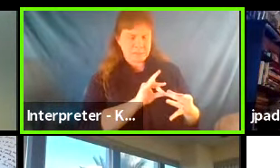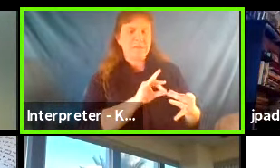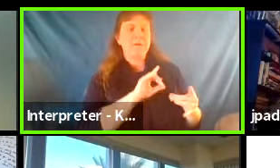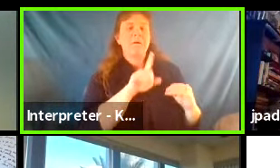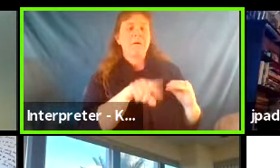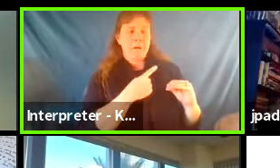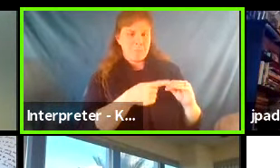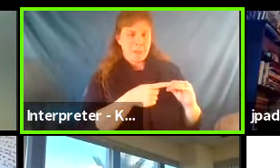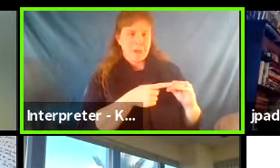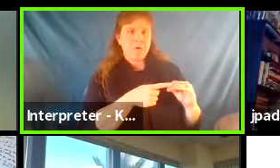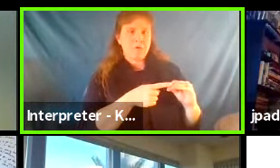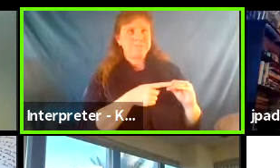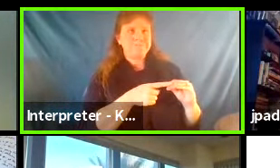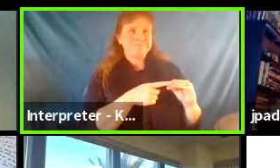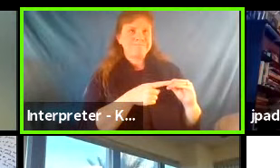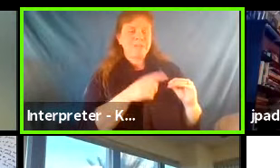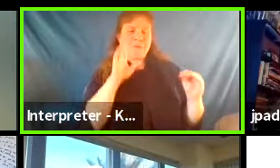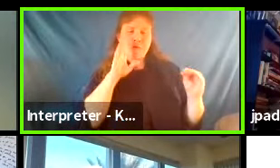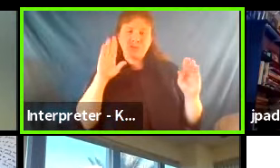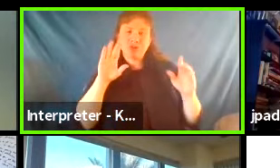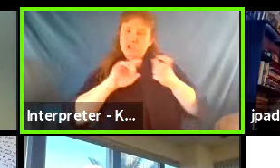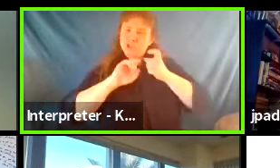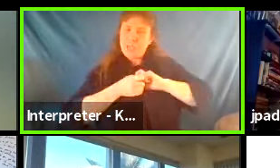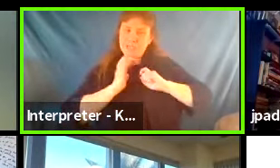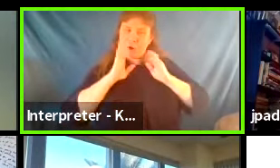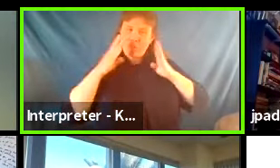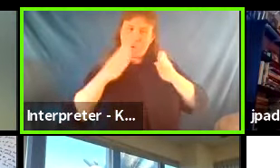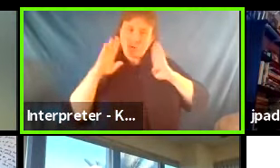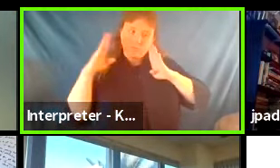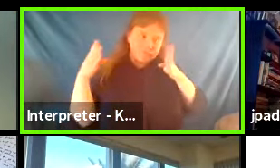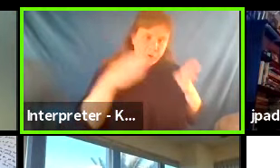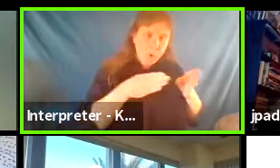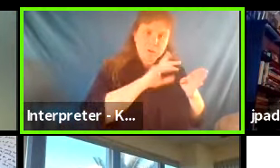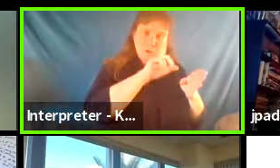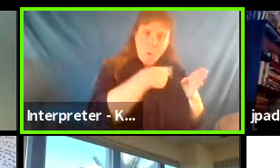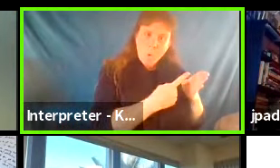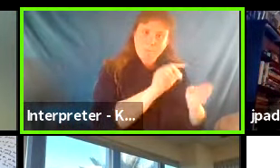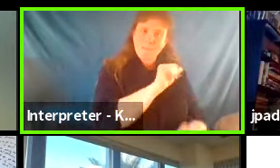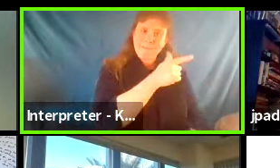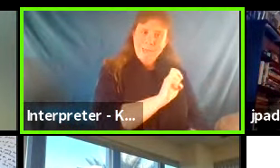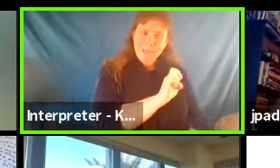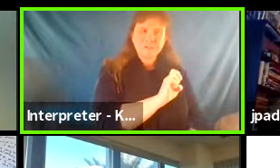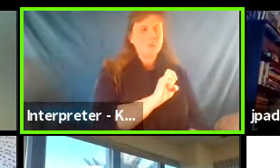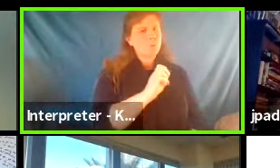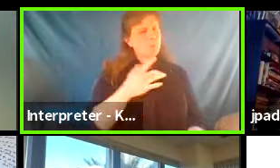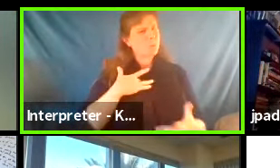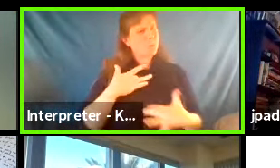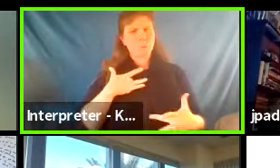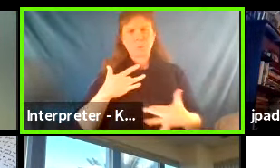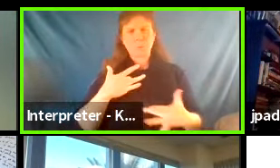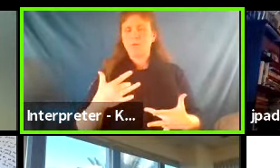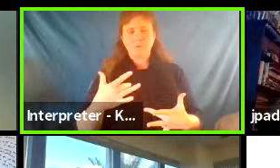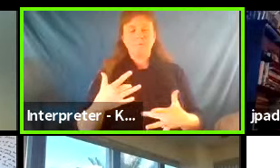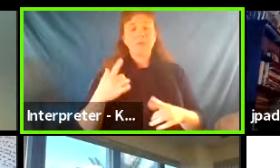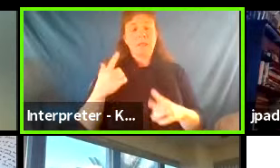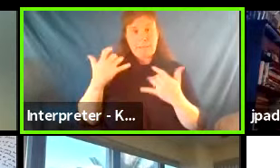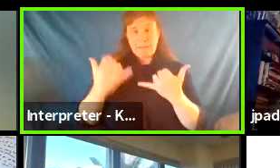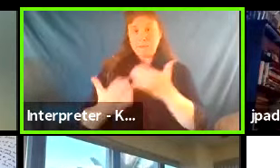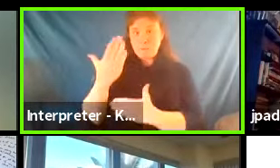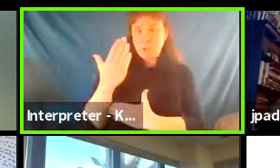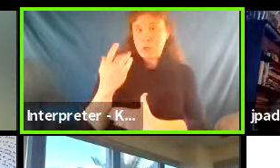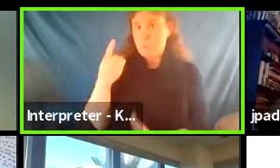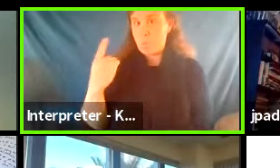moving exclusively to age-based system is definitely disconcerting. I found out this morning that one of the United Farm